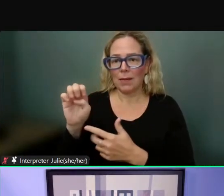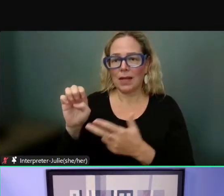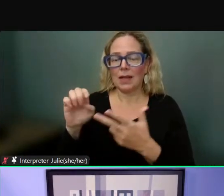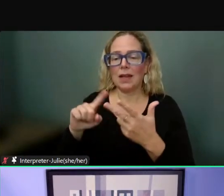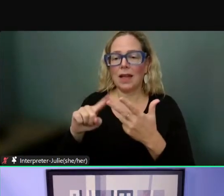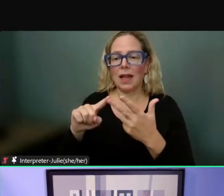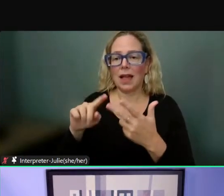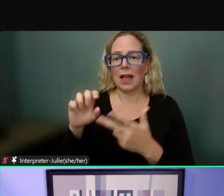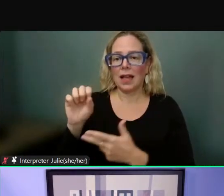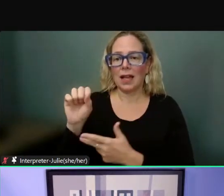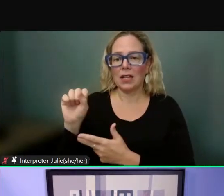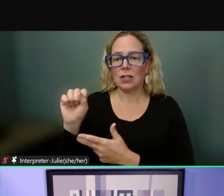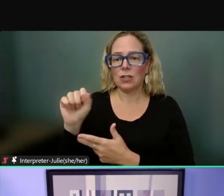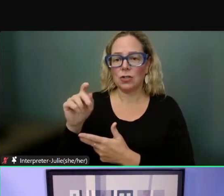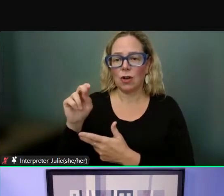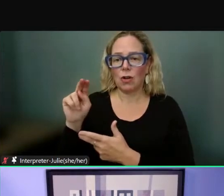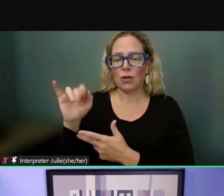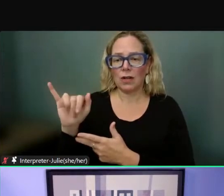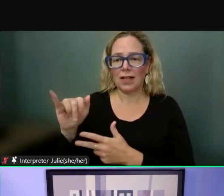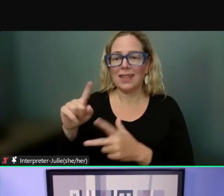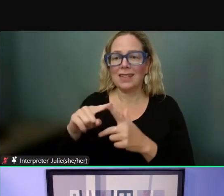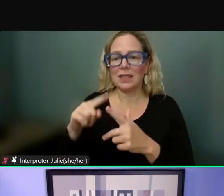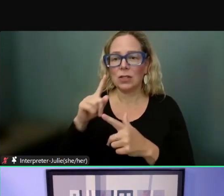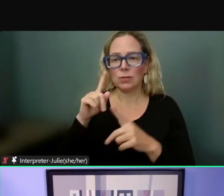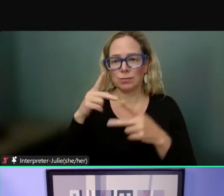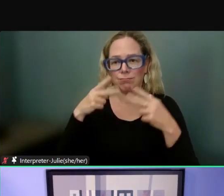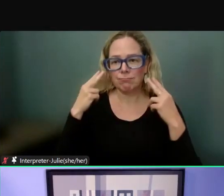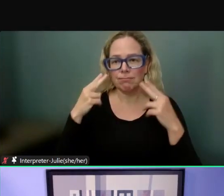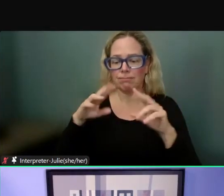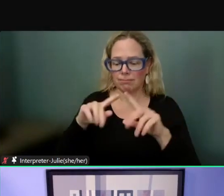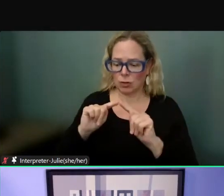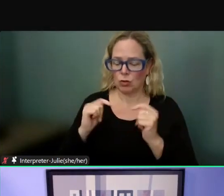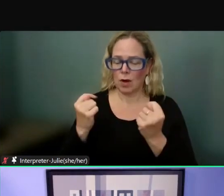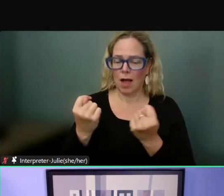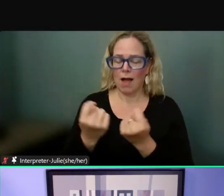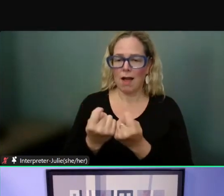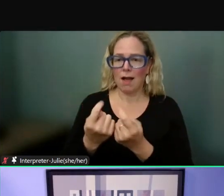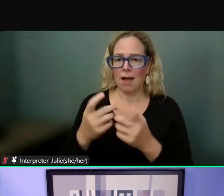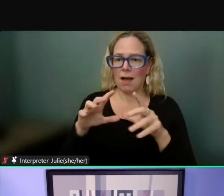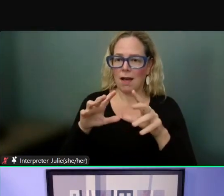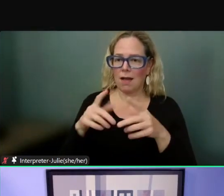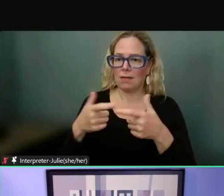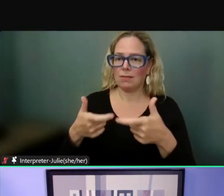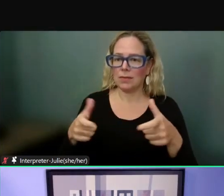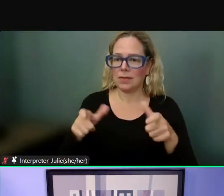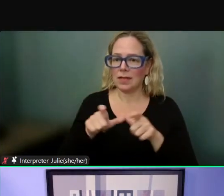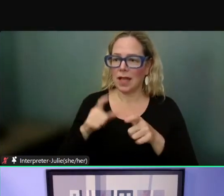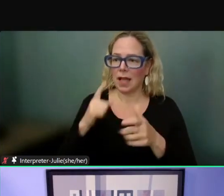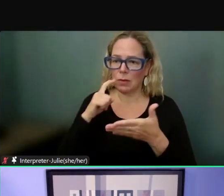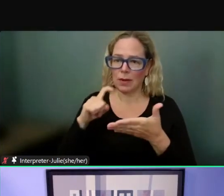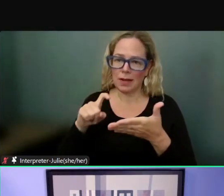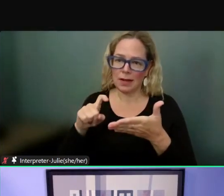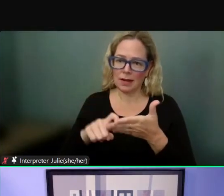with gratitude this land and the past and present and future of our indigenous